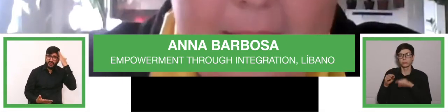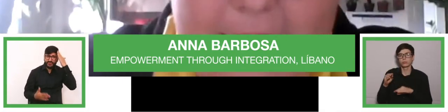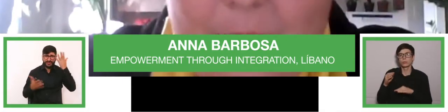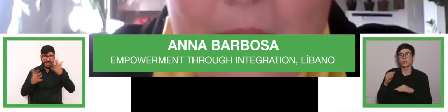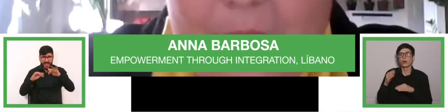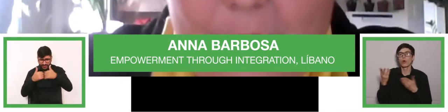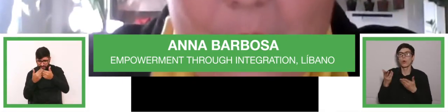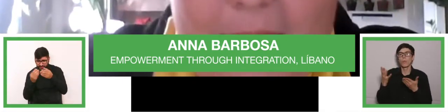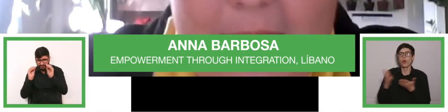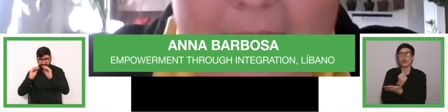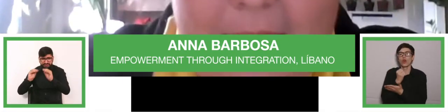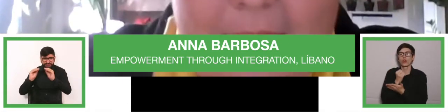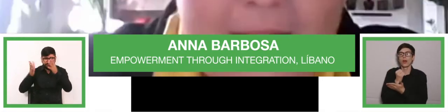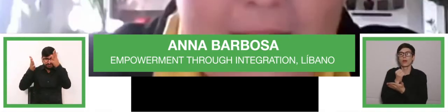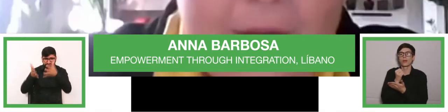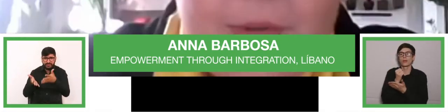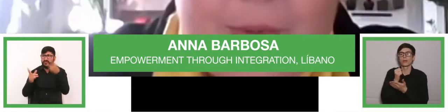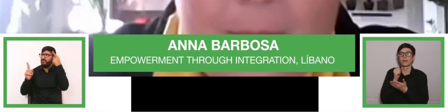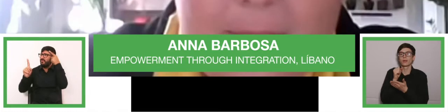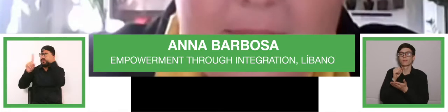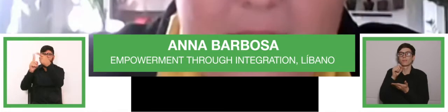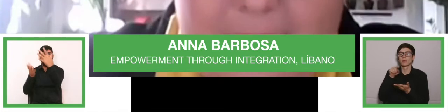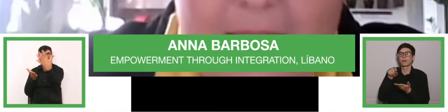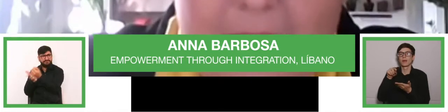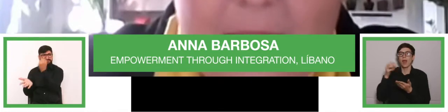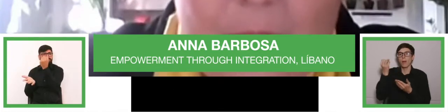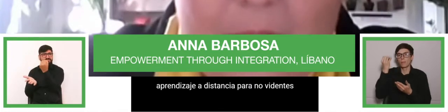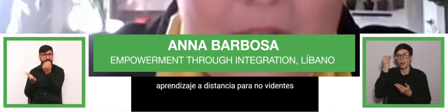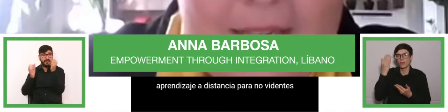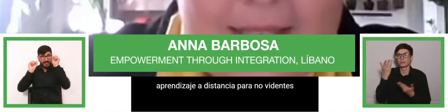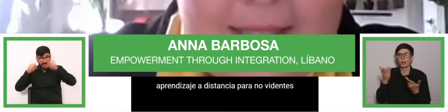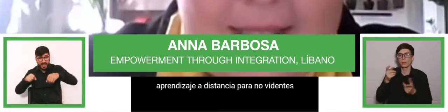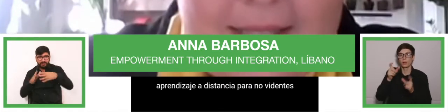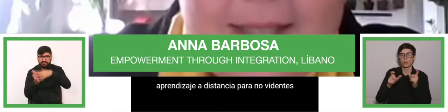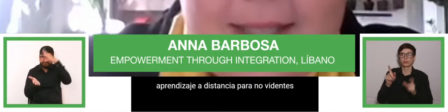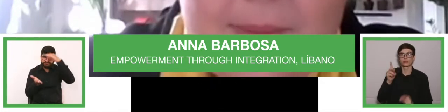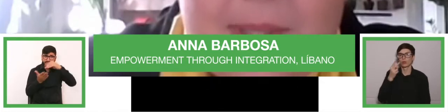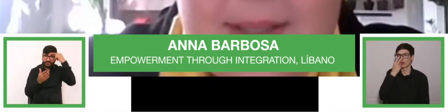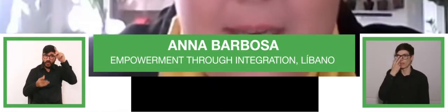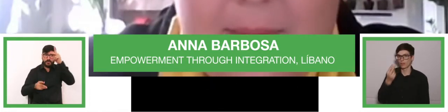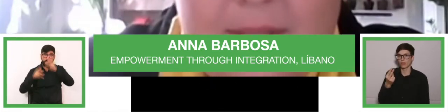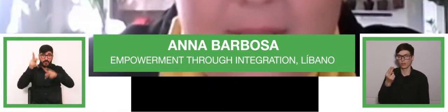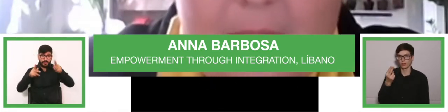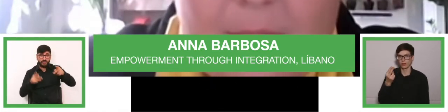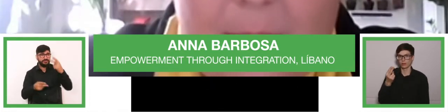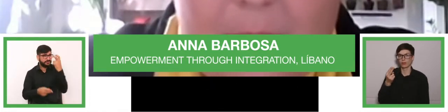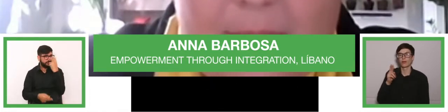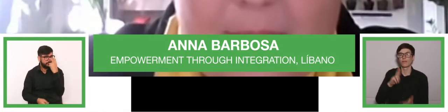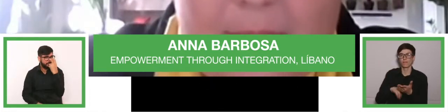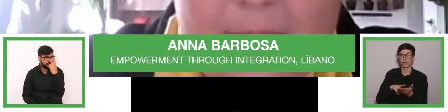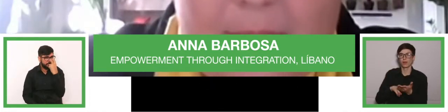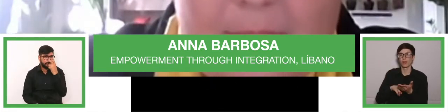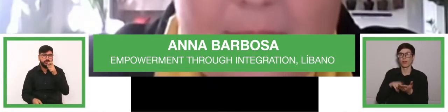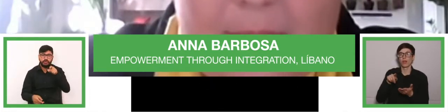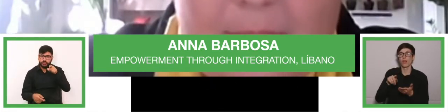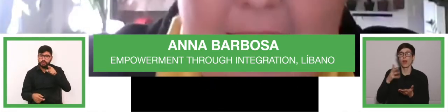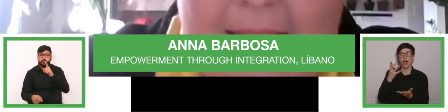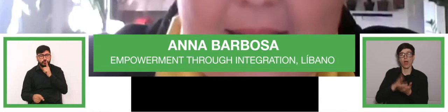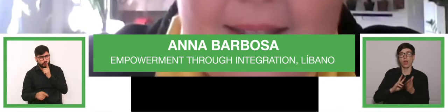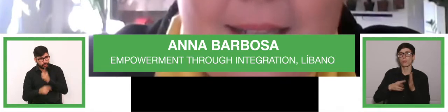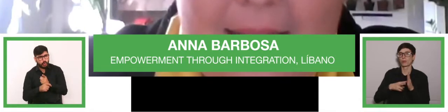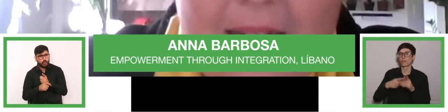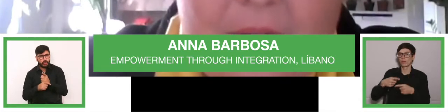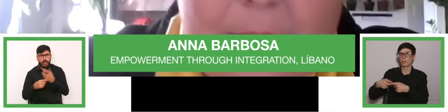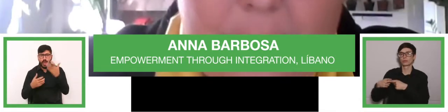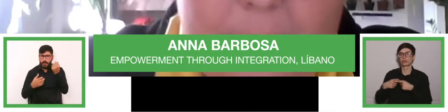As we all know, we have a huge problem in society, which is society's misconceptions about people with disabilities and